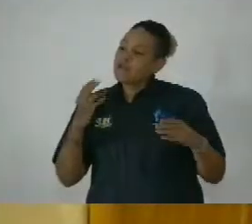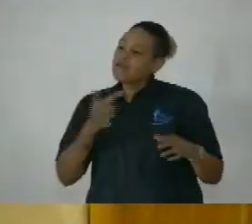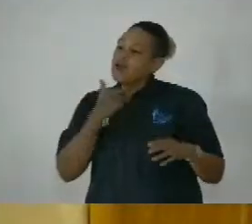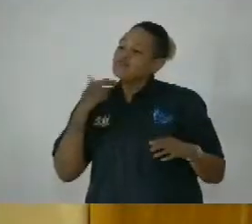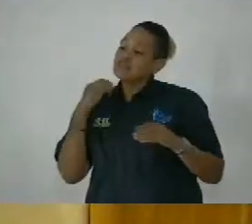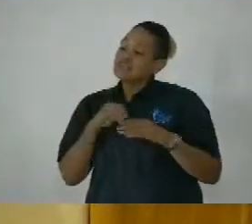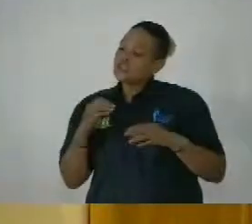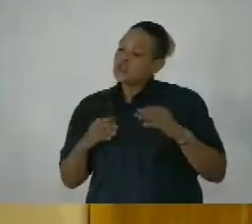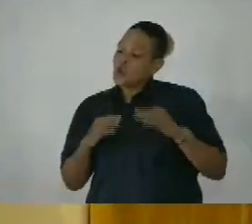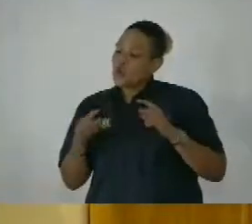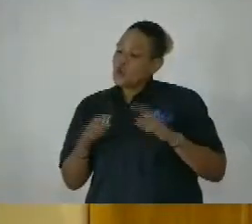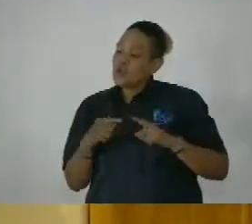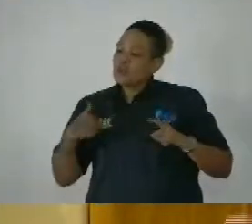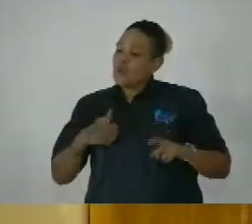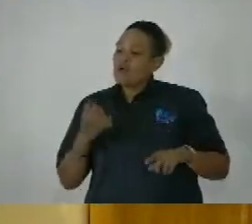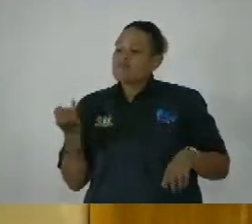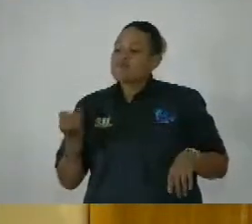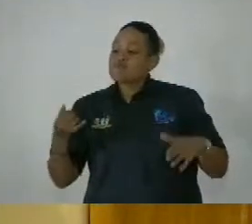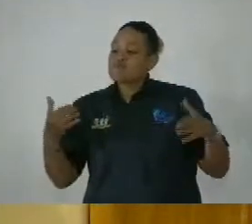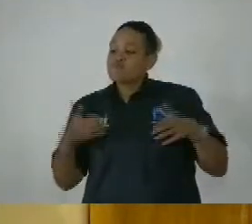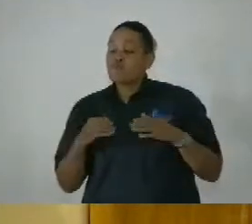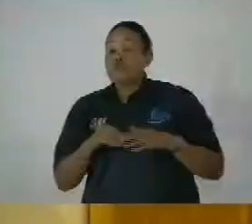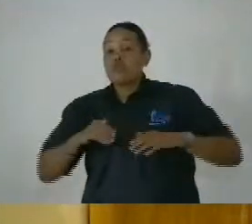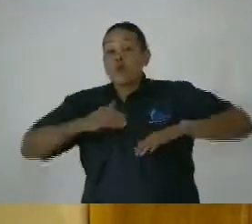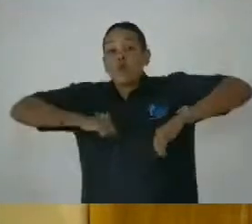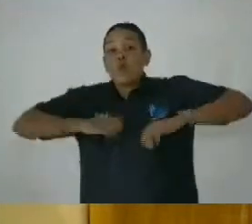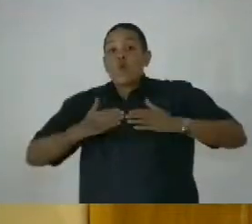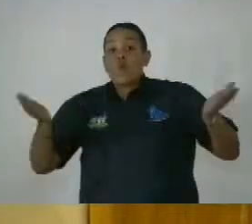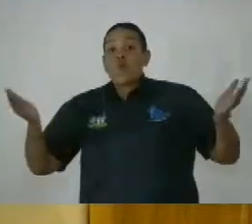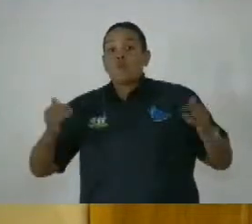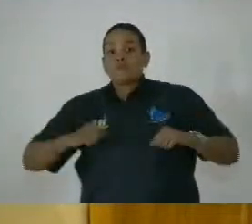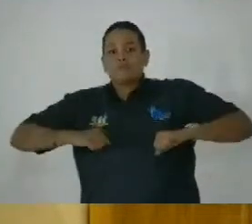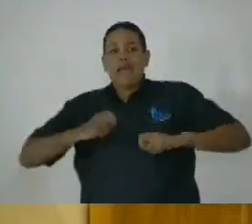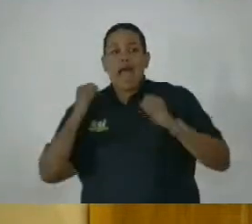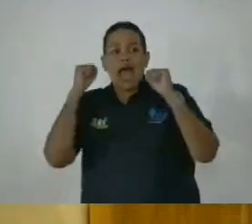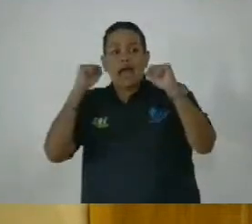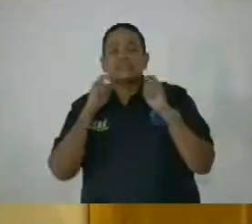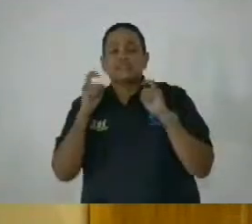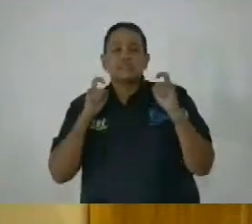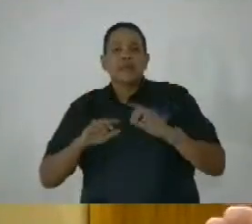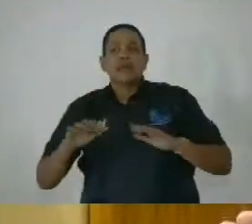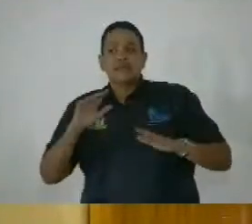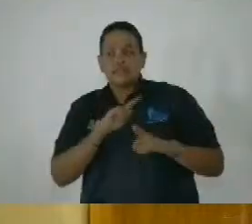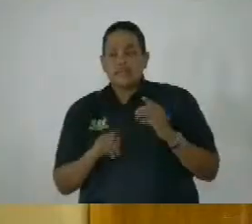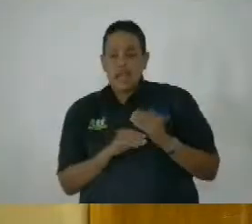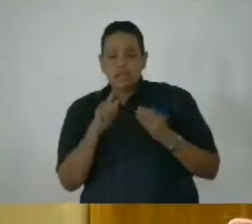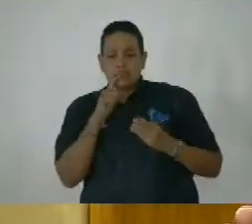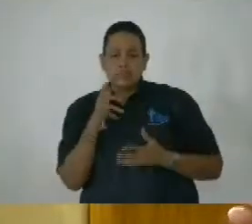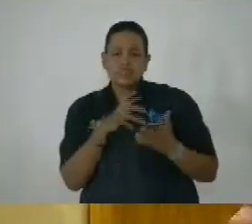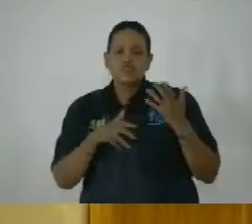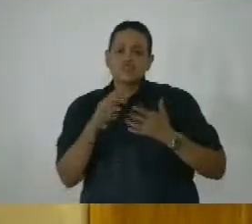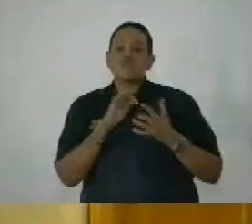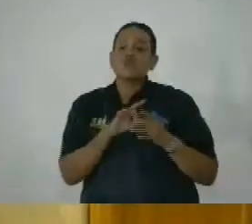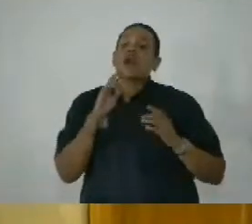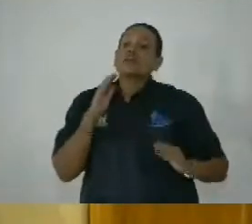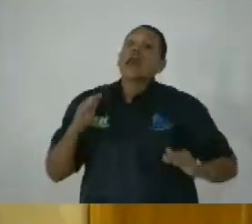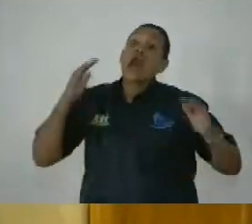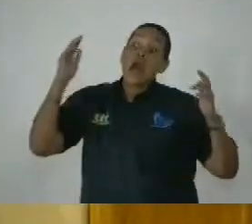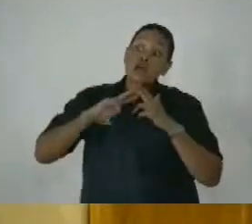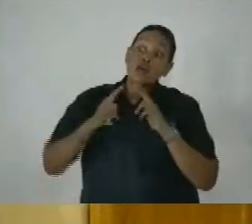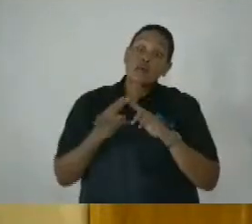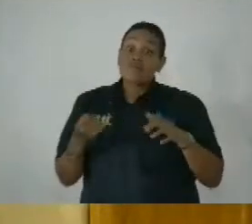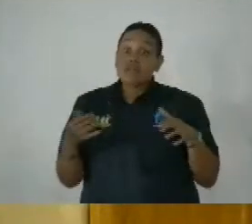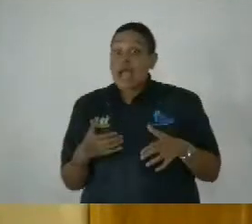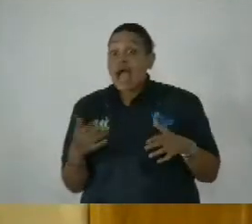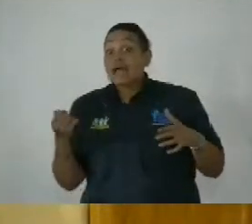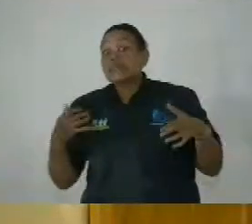have hardened gunmen coming into an open space. It's difficult to manage. And in societies with high number of gangs,